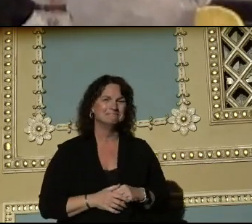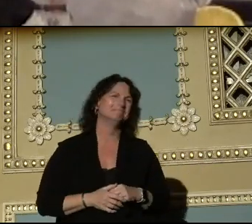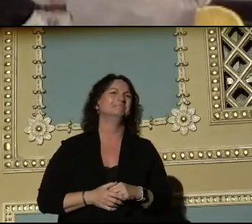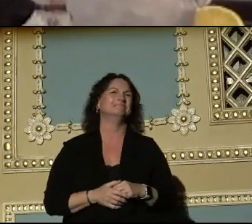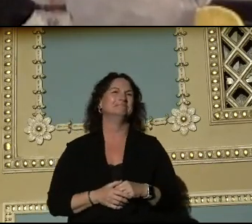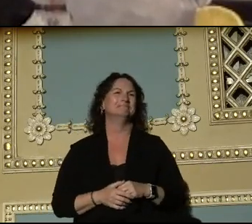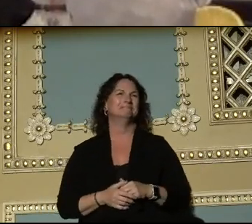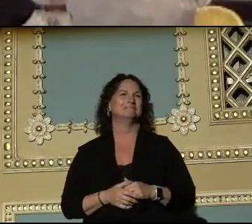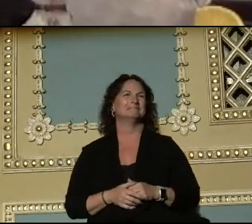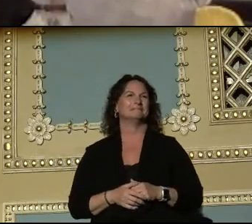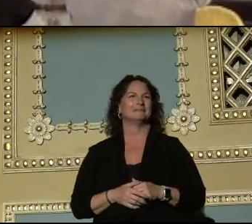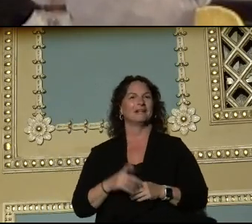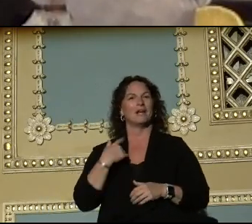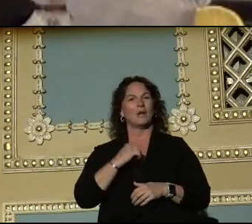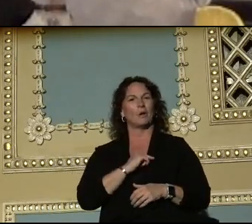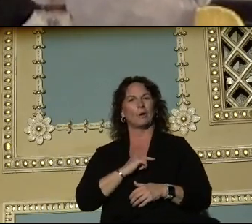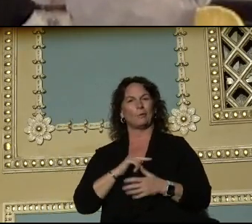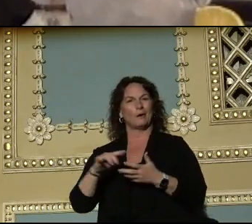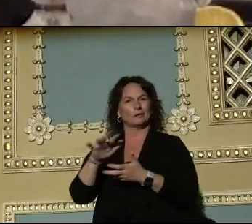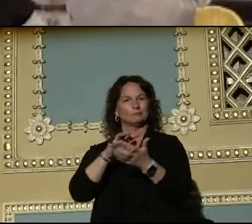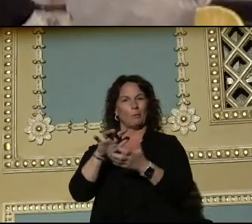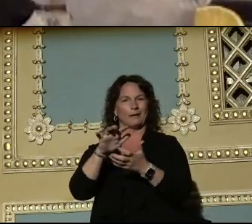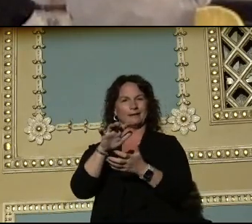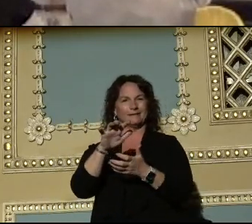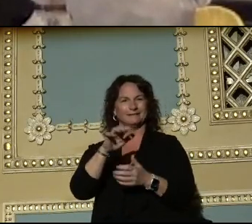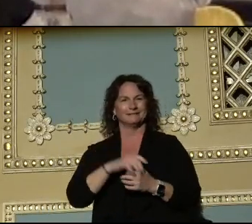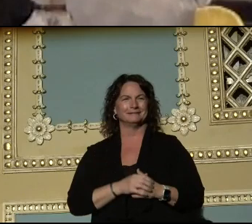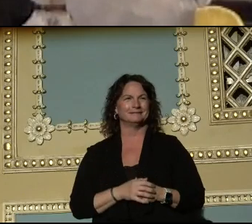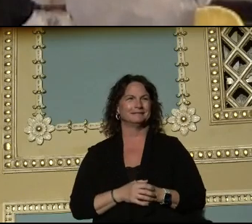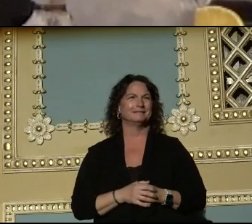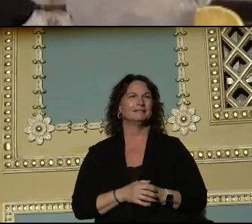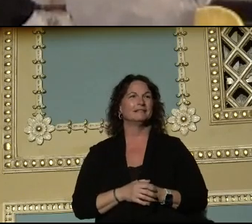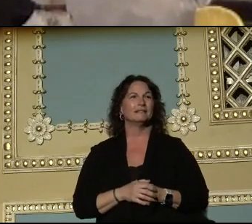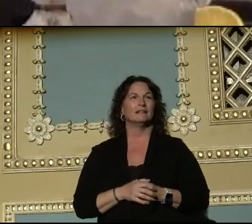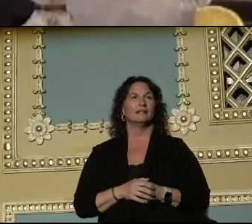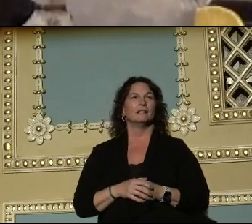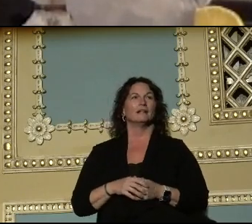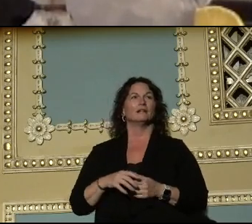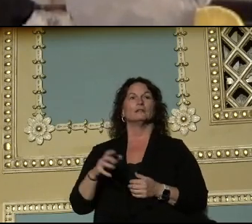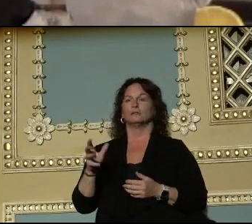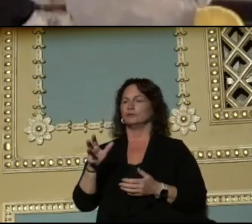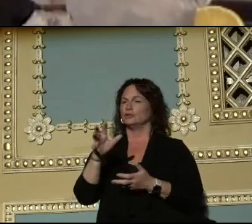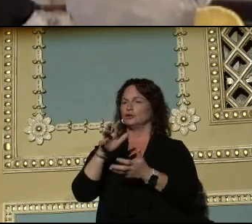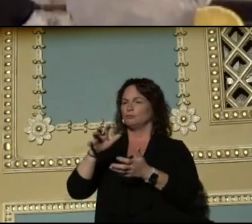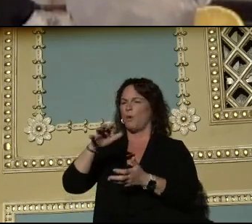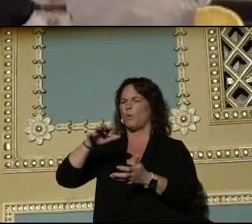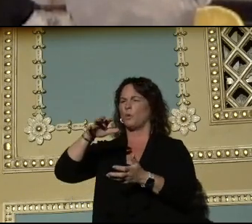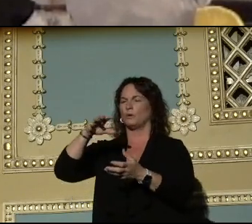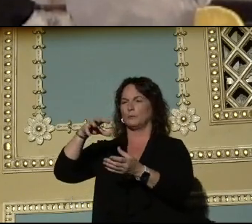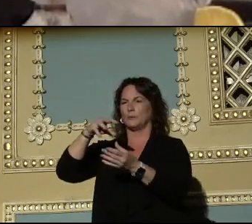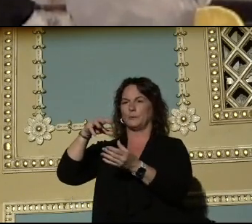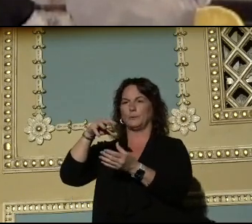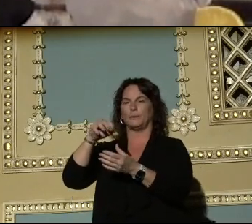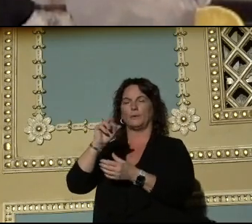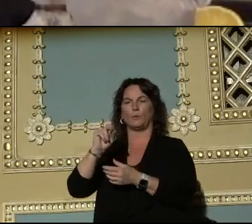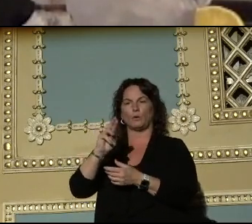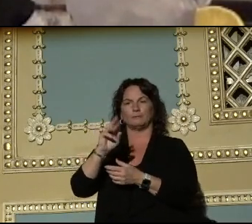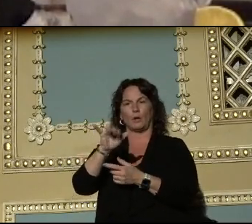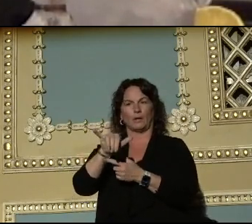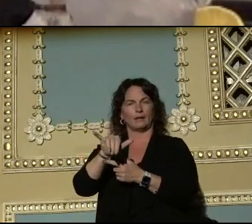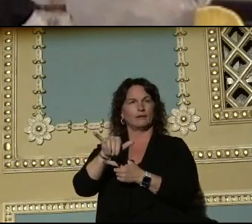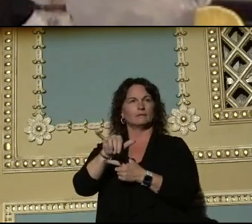We're smoking. So we're going to smoke our rosemary. And it